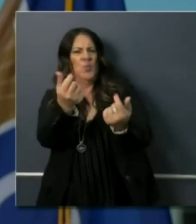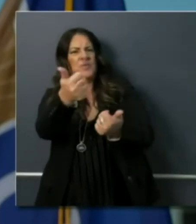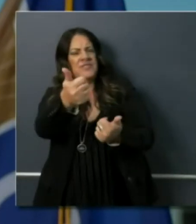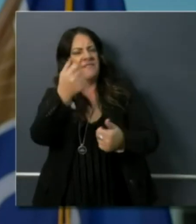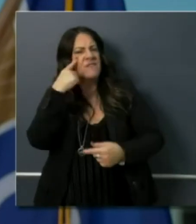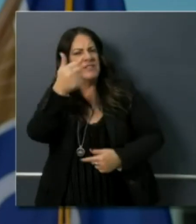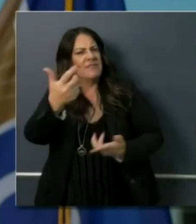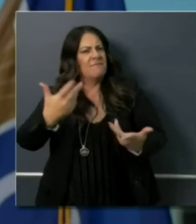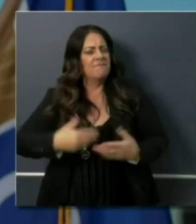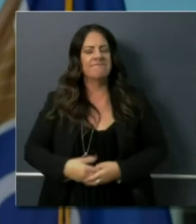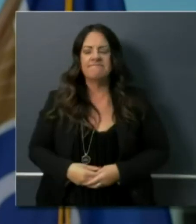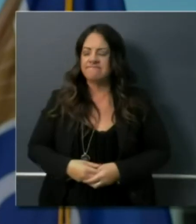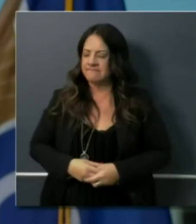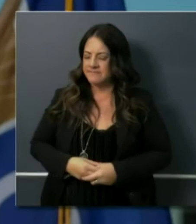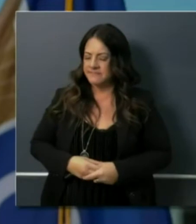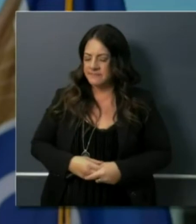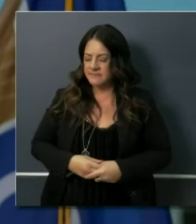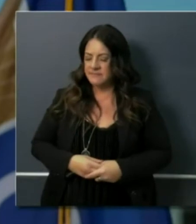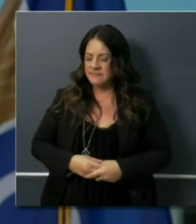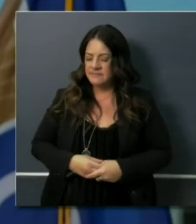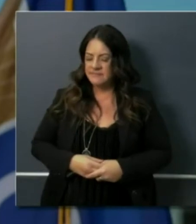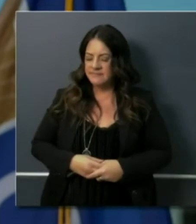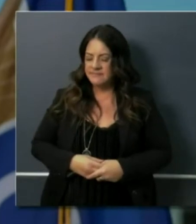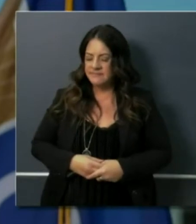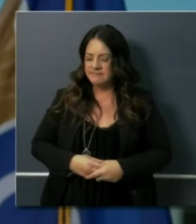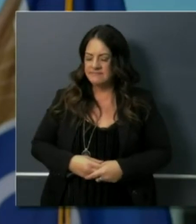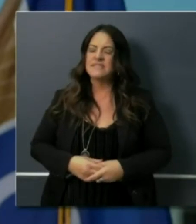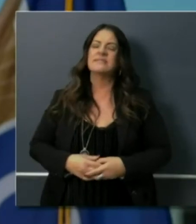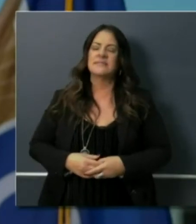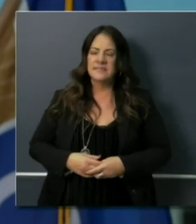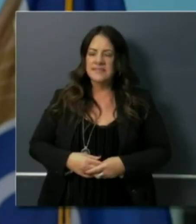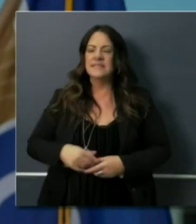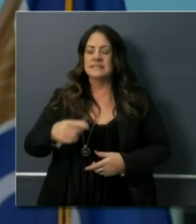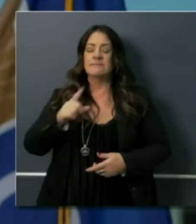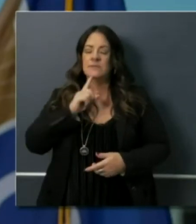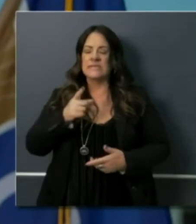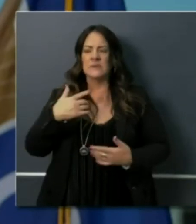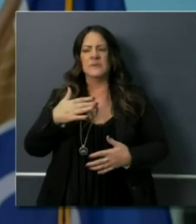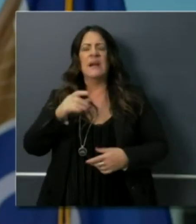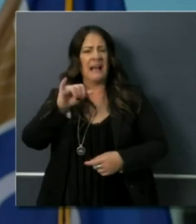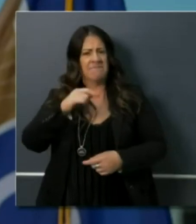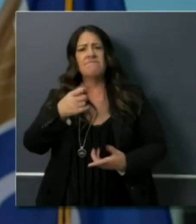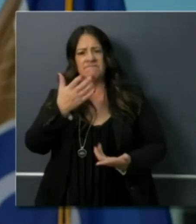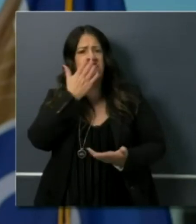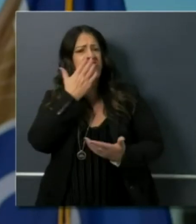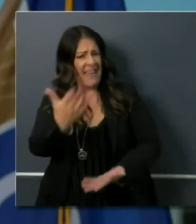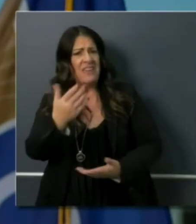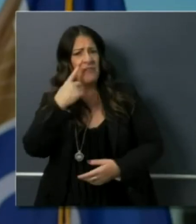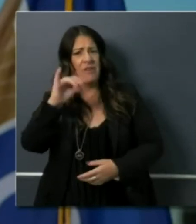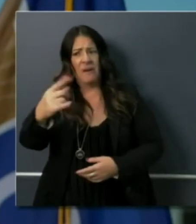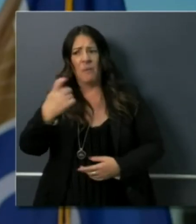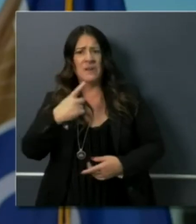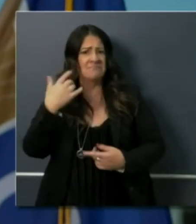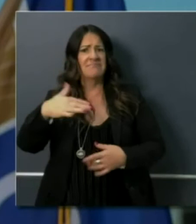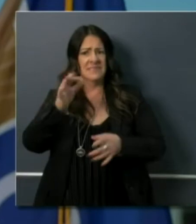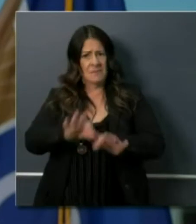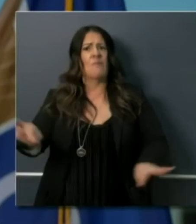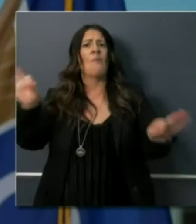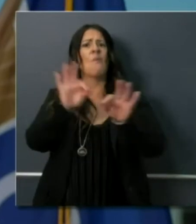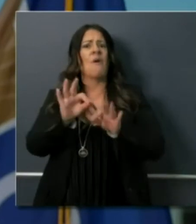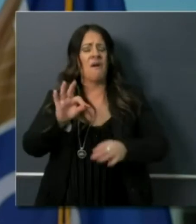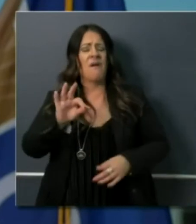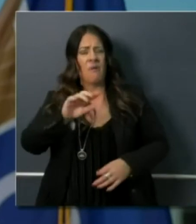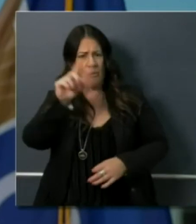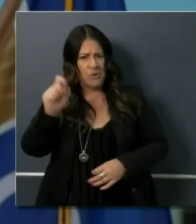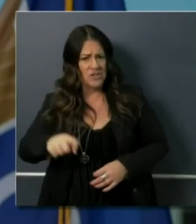Thank you for the question, and I'm not just saying that blithely and flippantly. Thank you for the question, because it's incredibly important while we